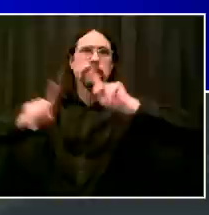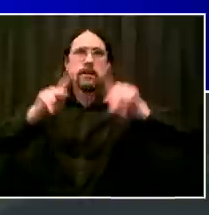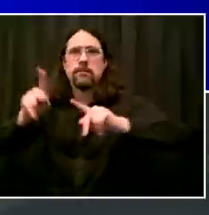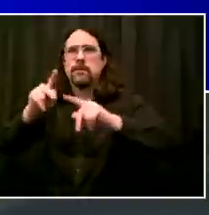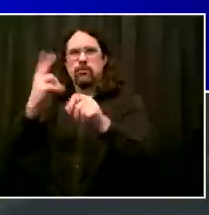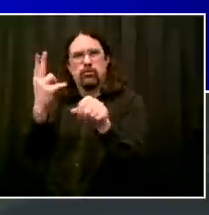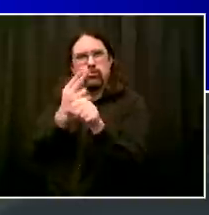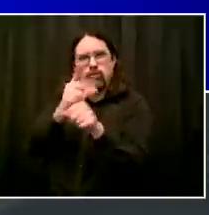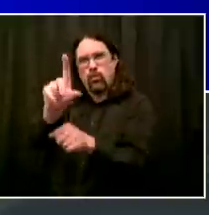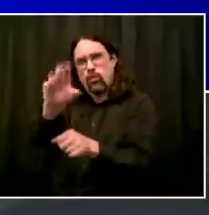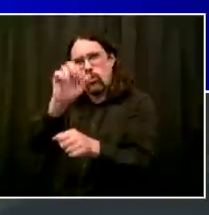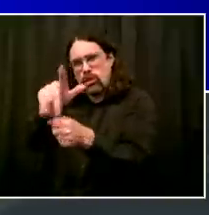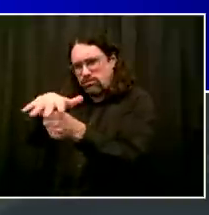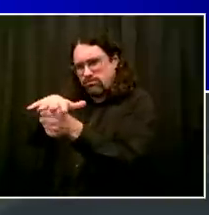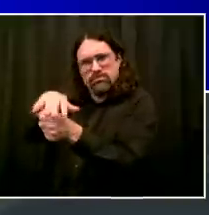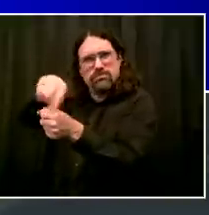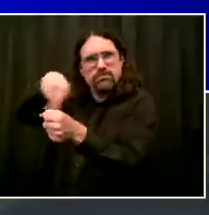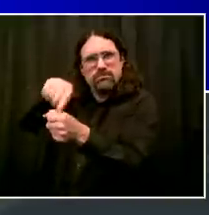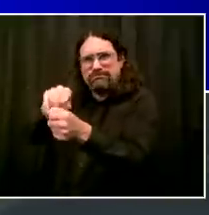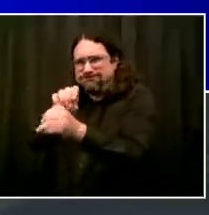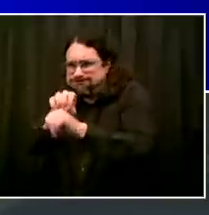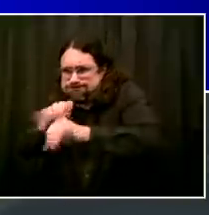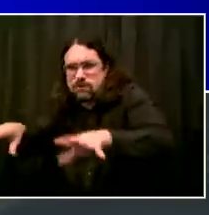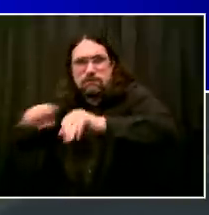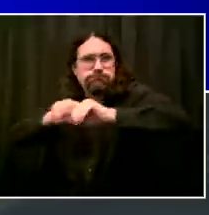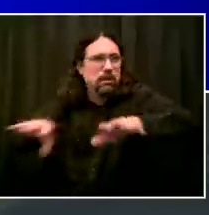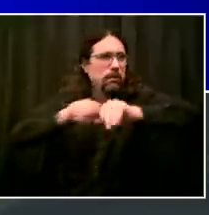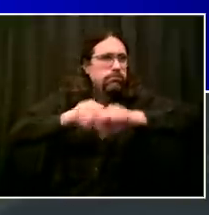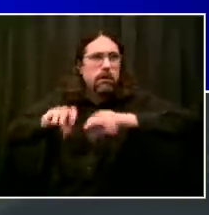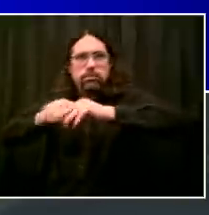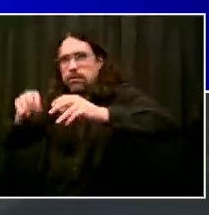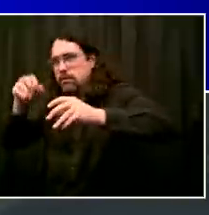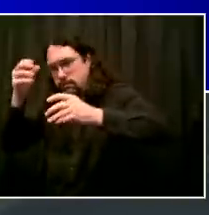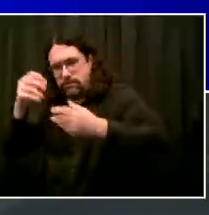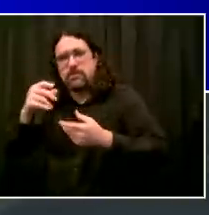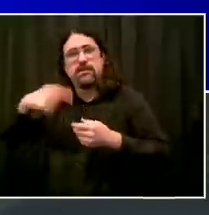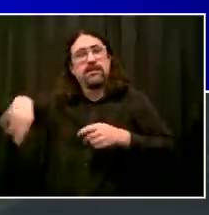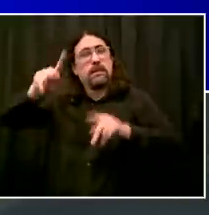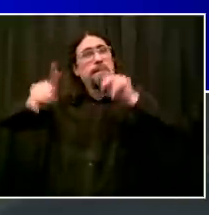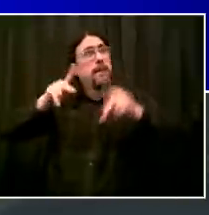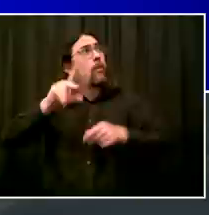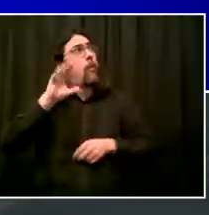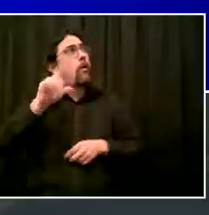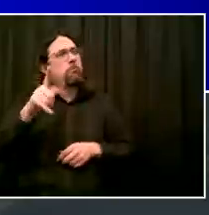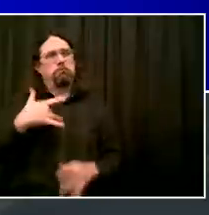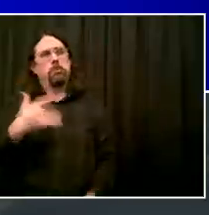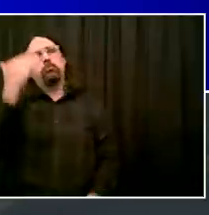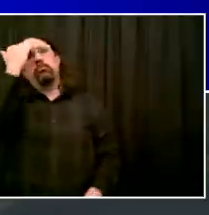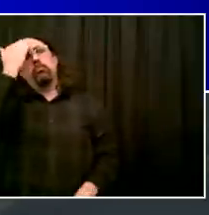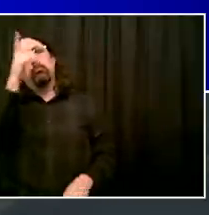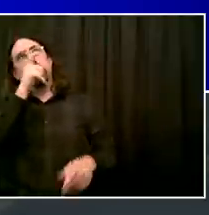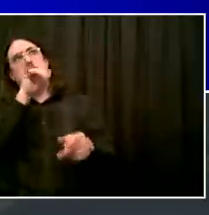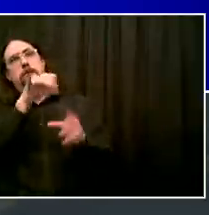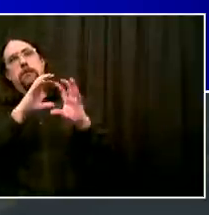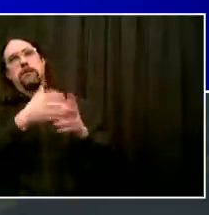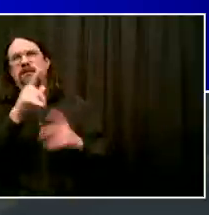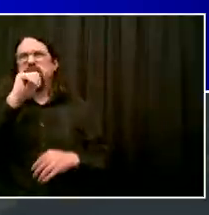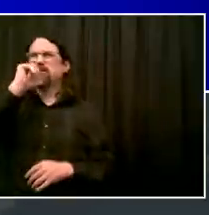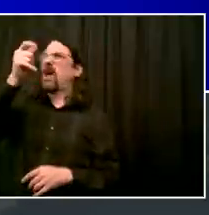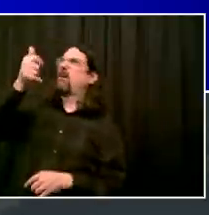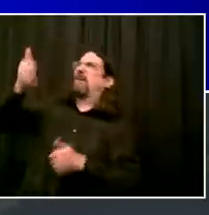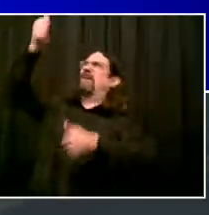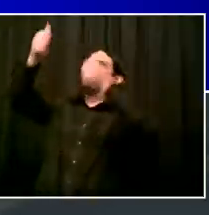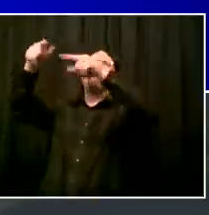to move people when it's their own neighbors helping them to understand what will keep them safe. And I want to thank everyone in the Cure